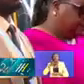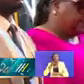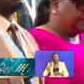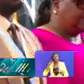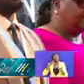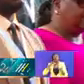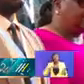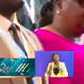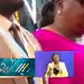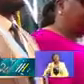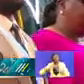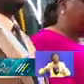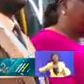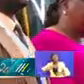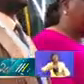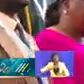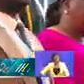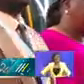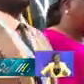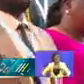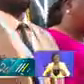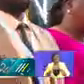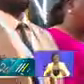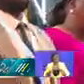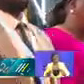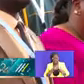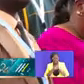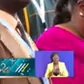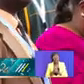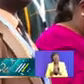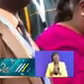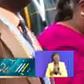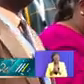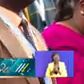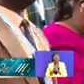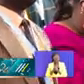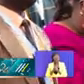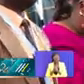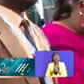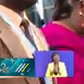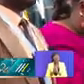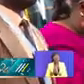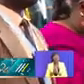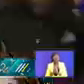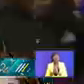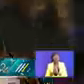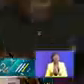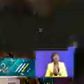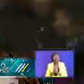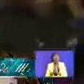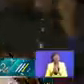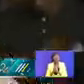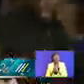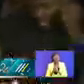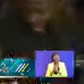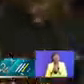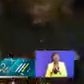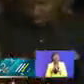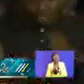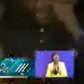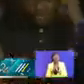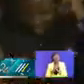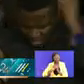our land somebody open up your mouth this is for a generation the father saw the glory of the previous